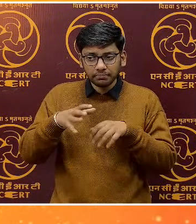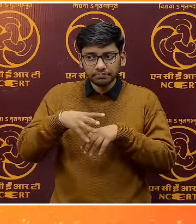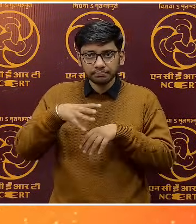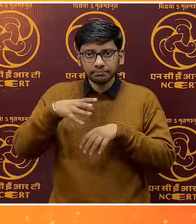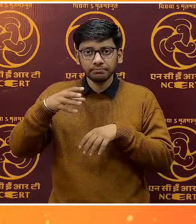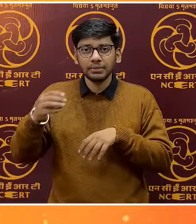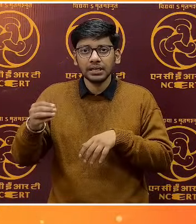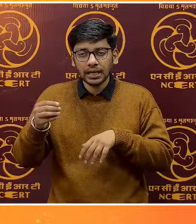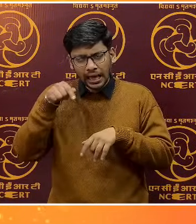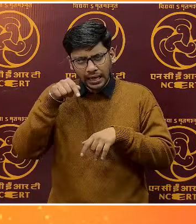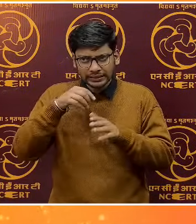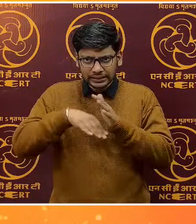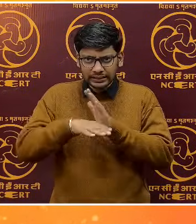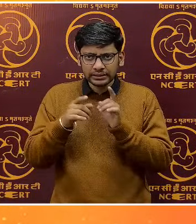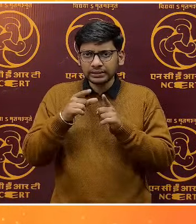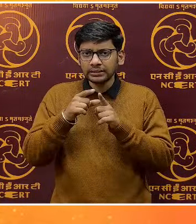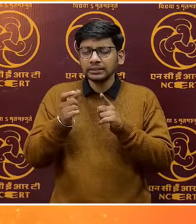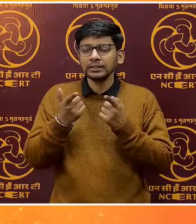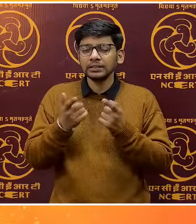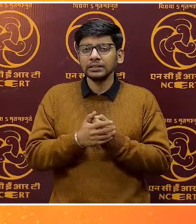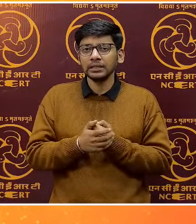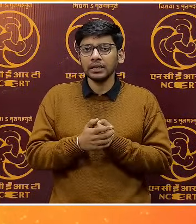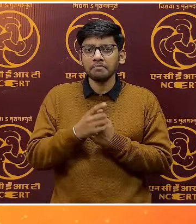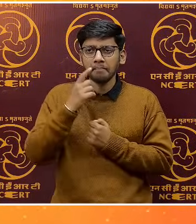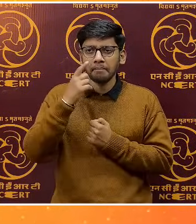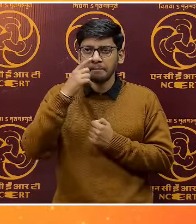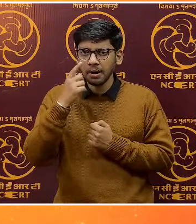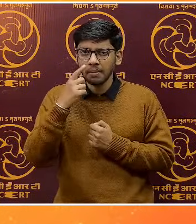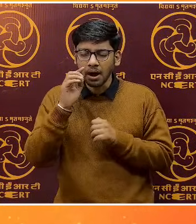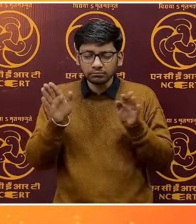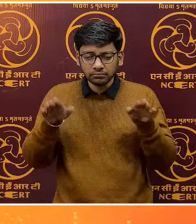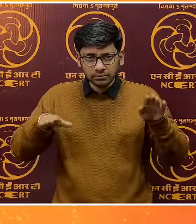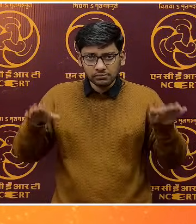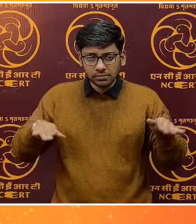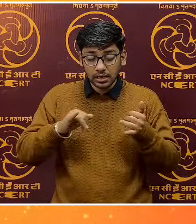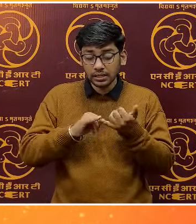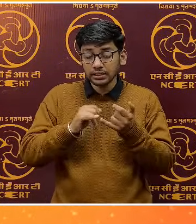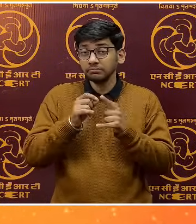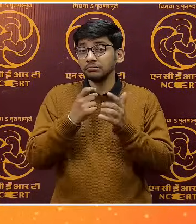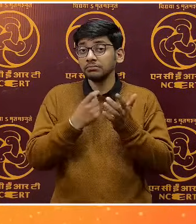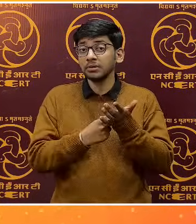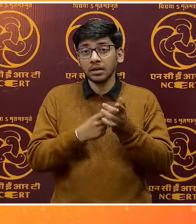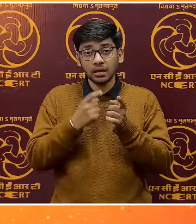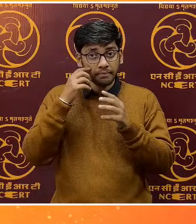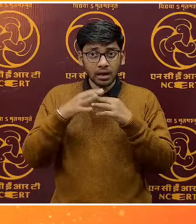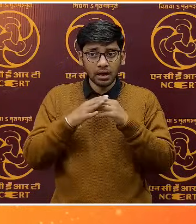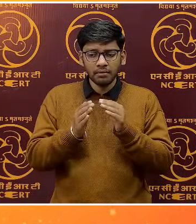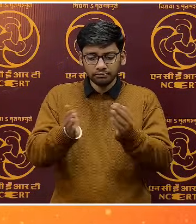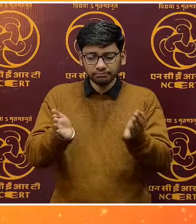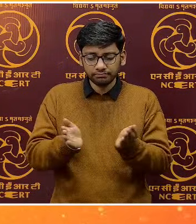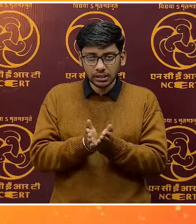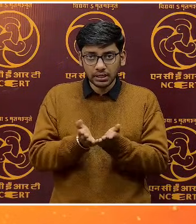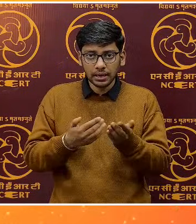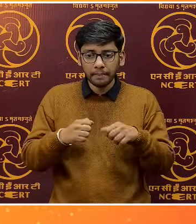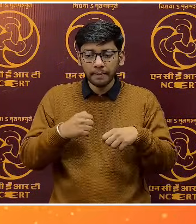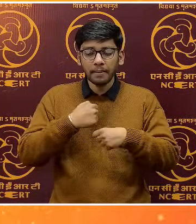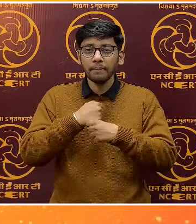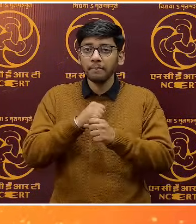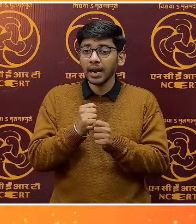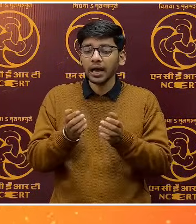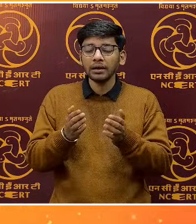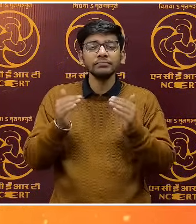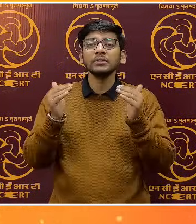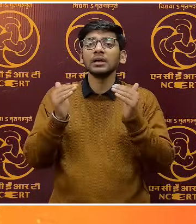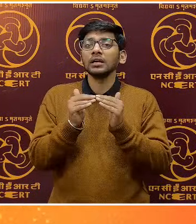going on here. Mama and Papa Sparrow built a soft, warm nest in a safe place. Now, Mama